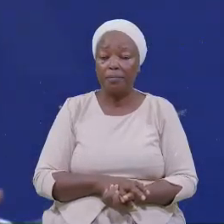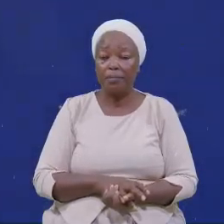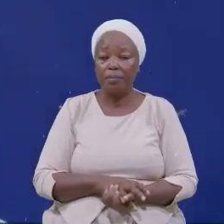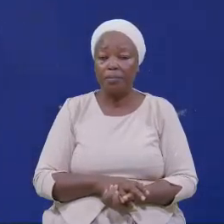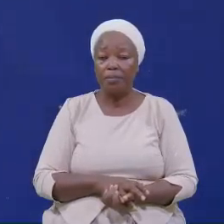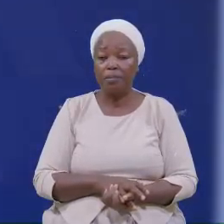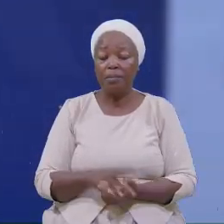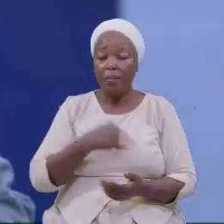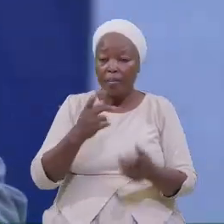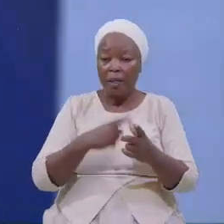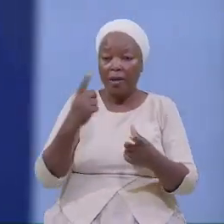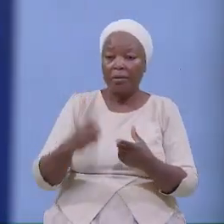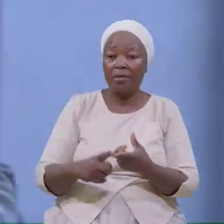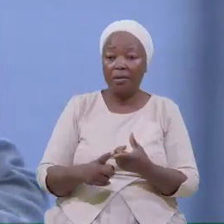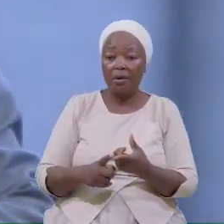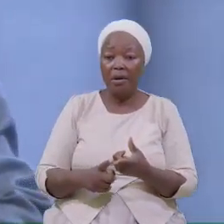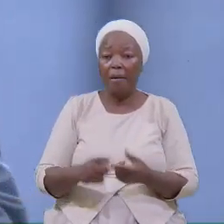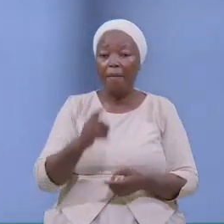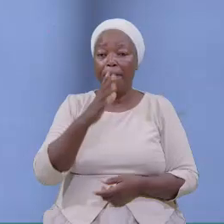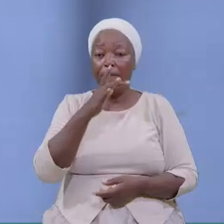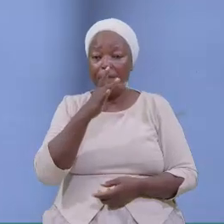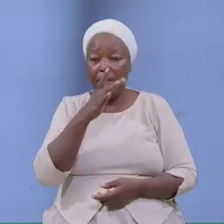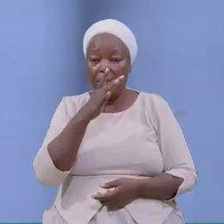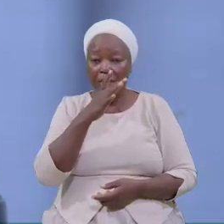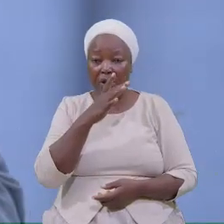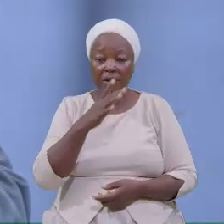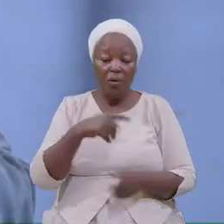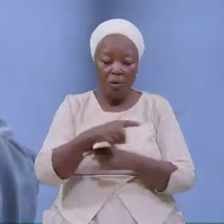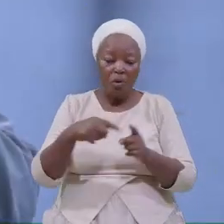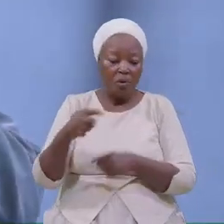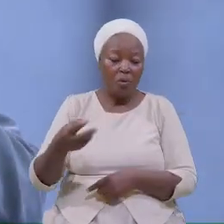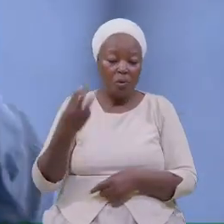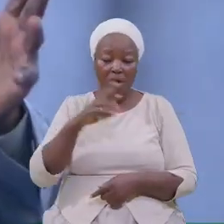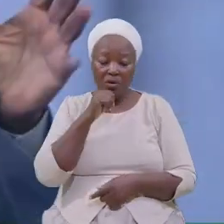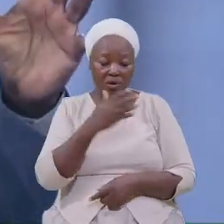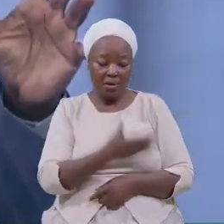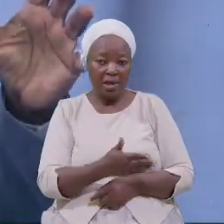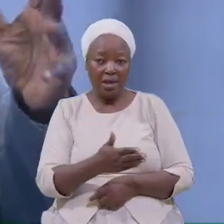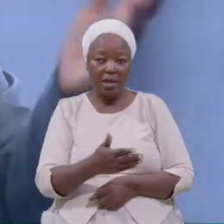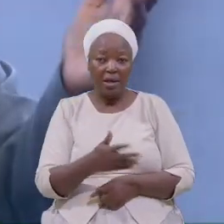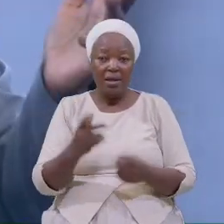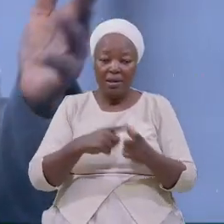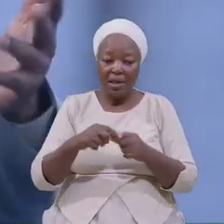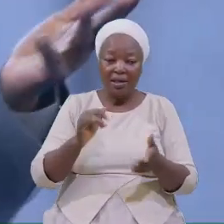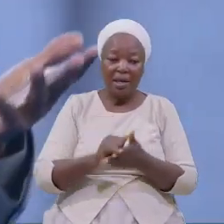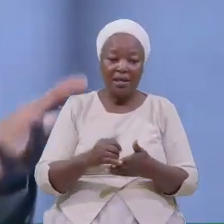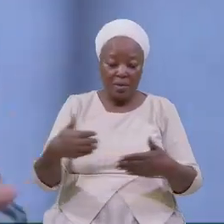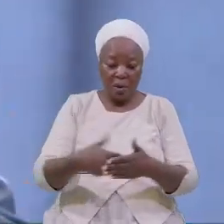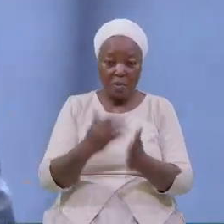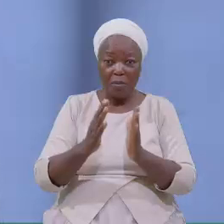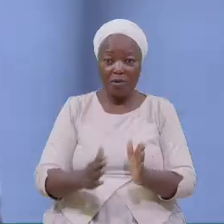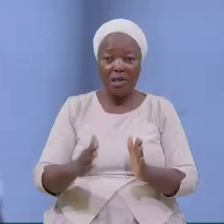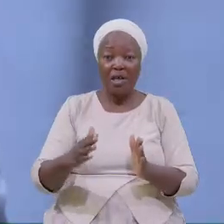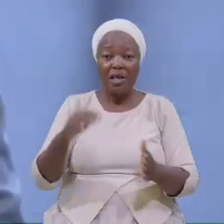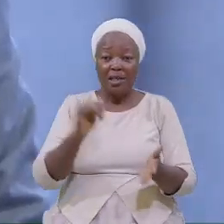And then, mommy will, when we're not there, the portmanteau, the box, the bag